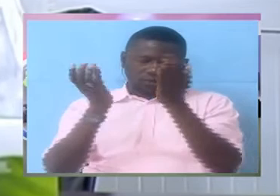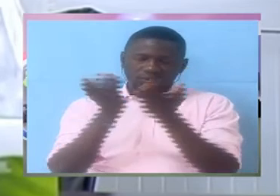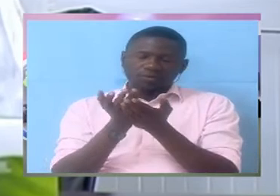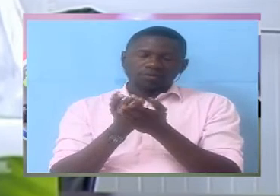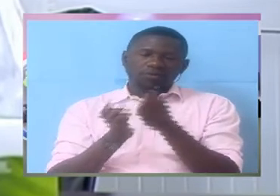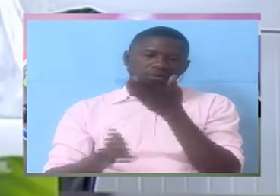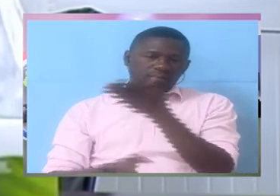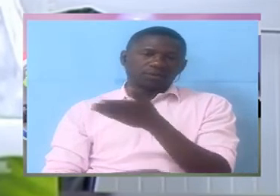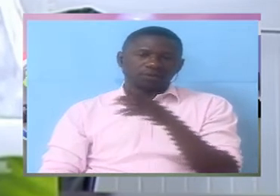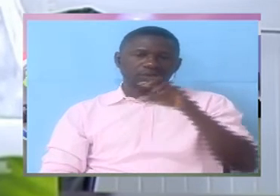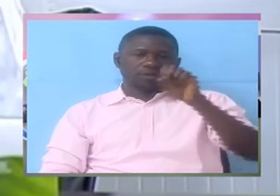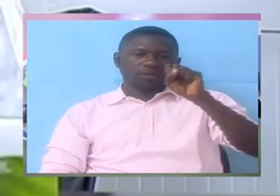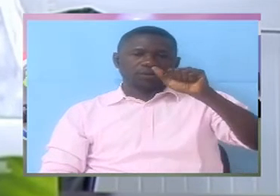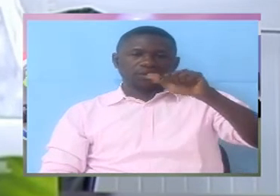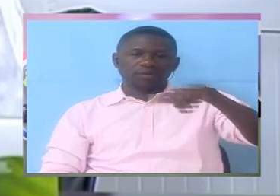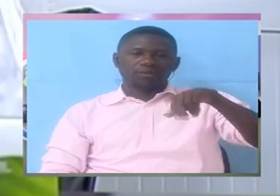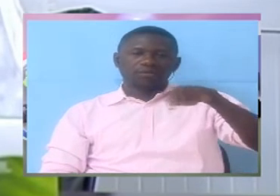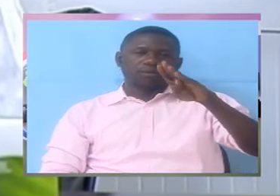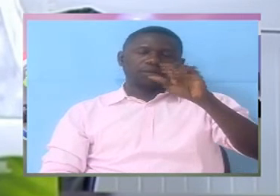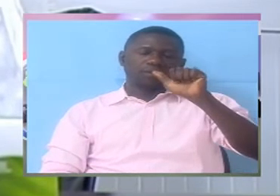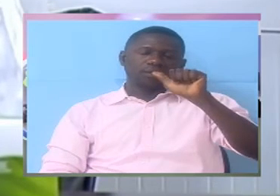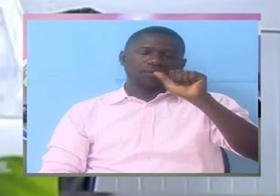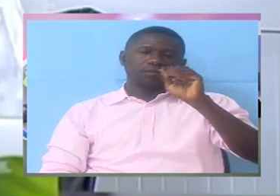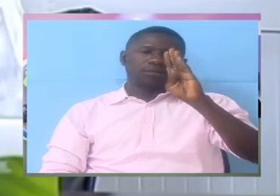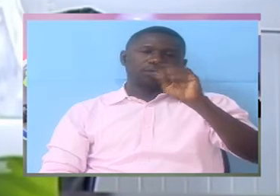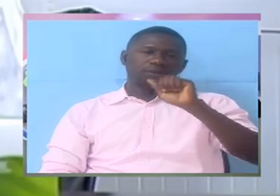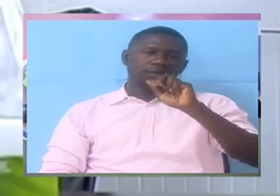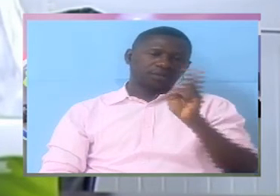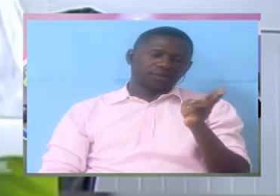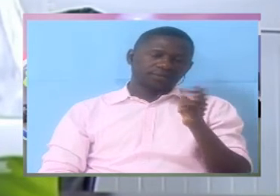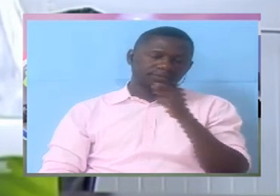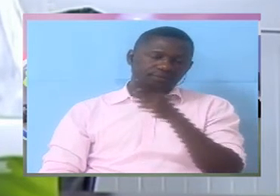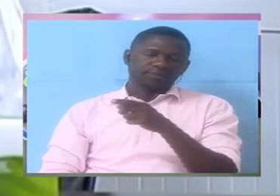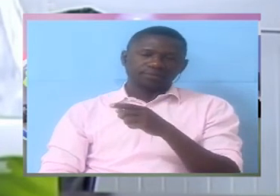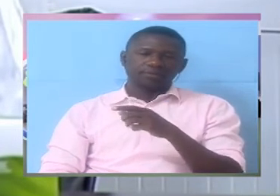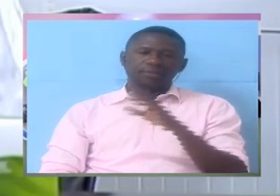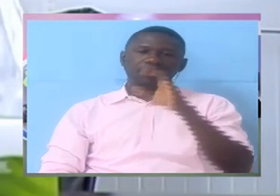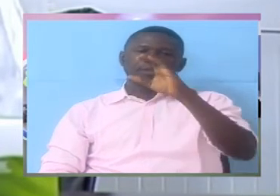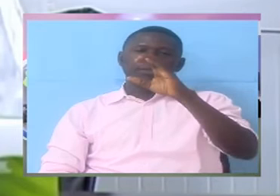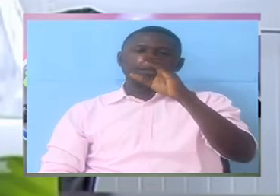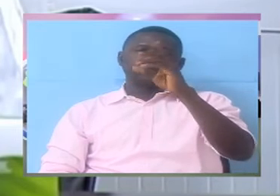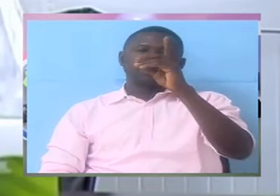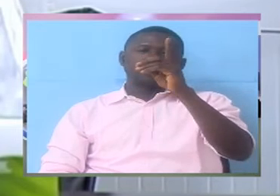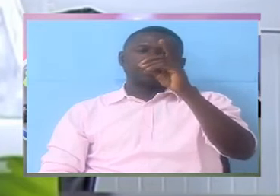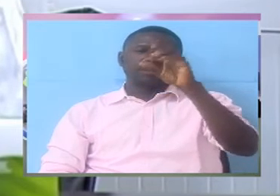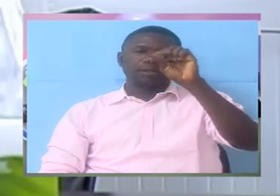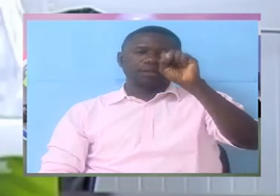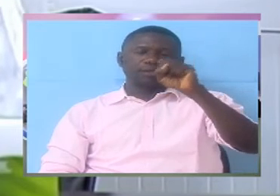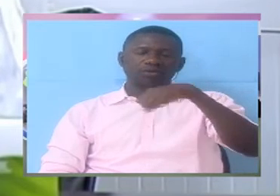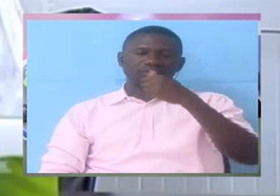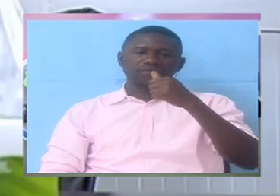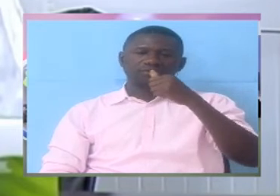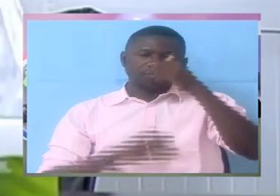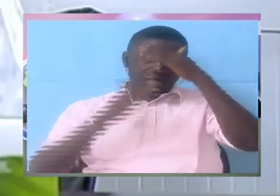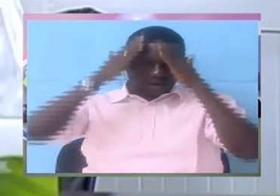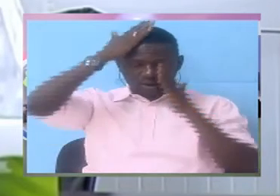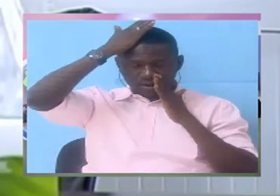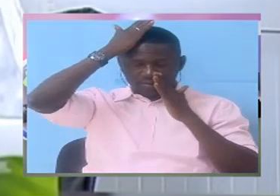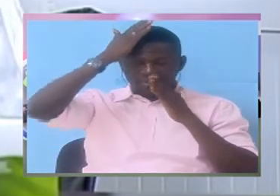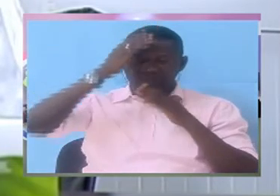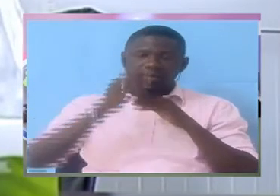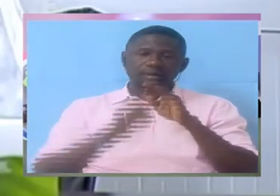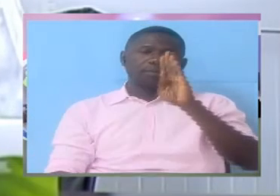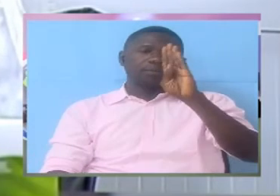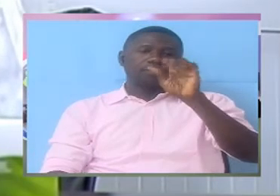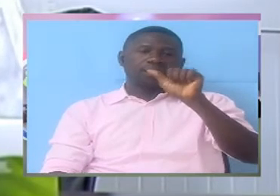Sambaba, the CDS Babukar was there also. Sambaba? Yes. To Babukar who? This